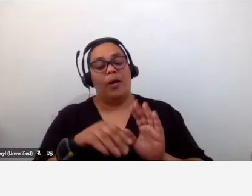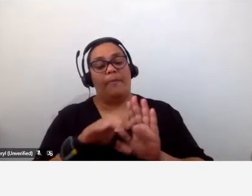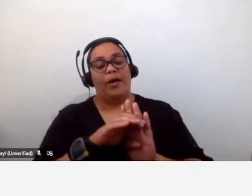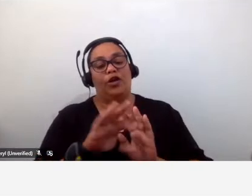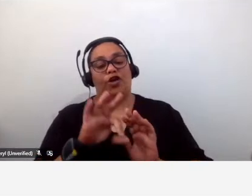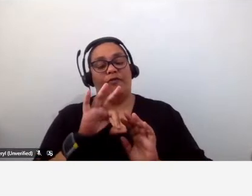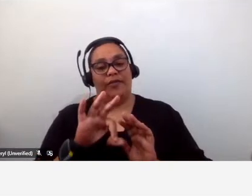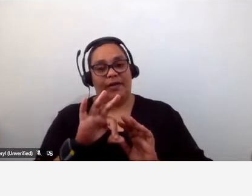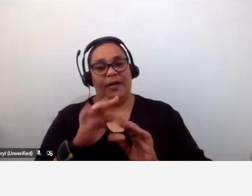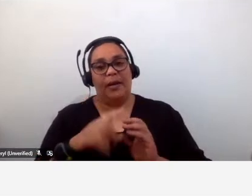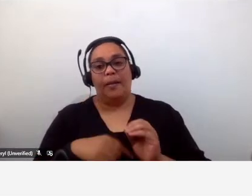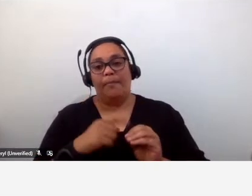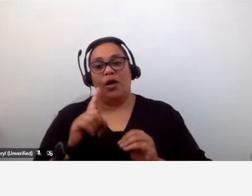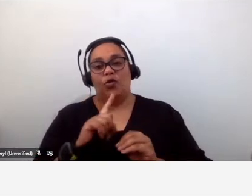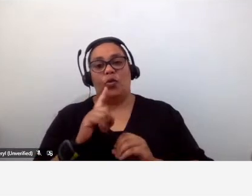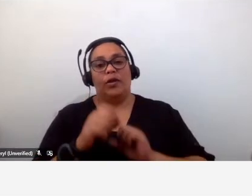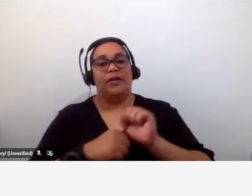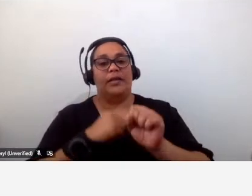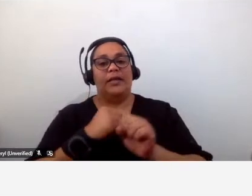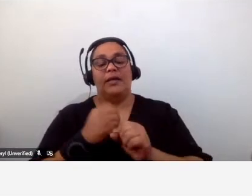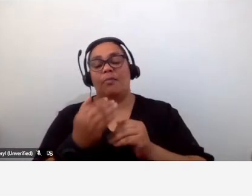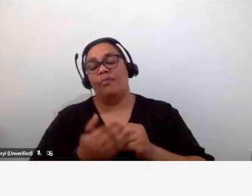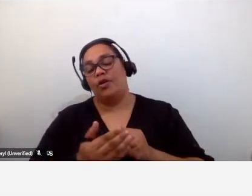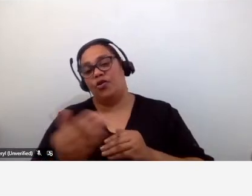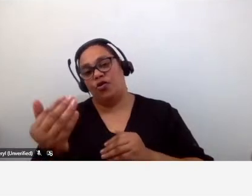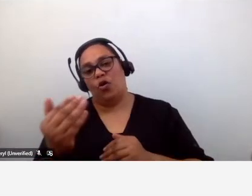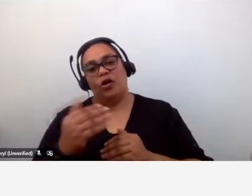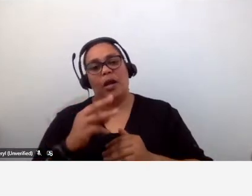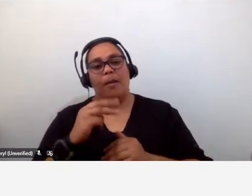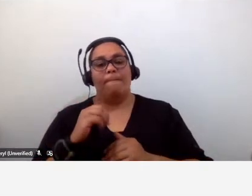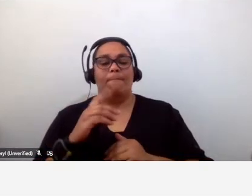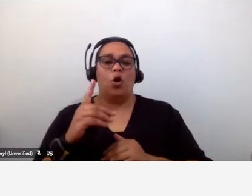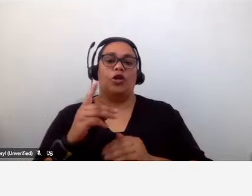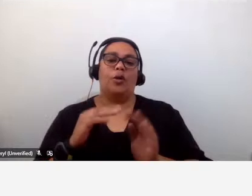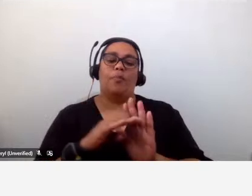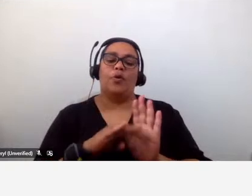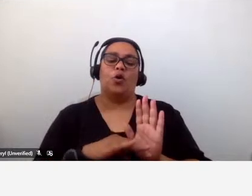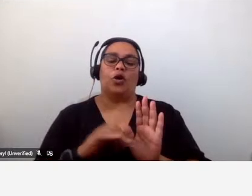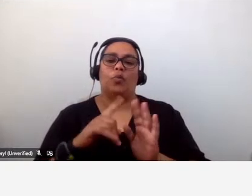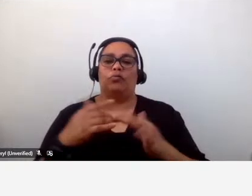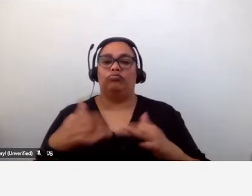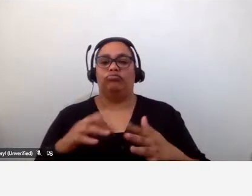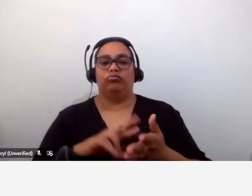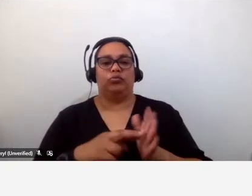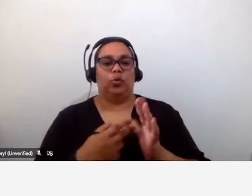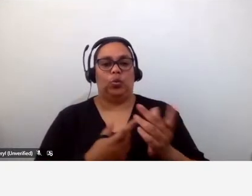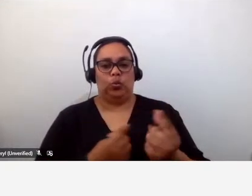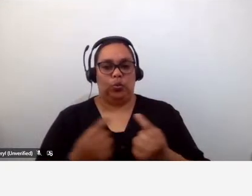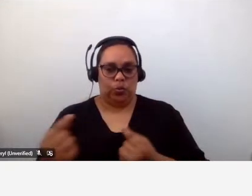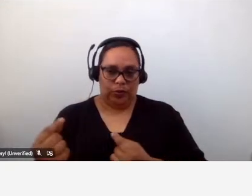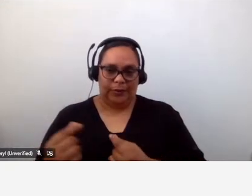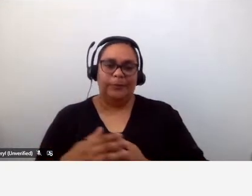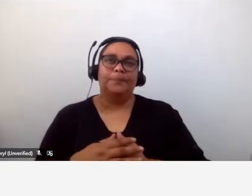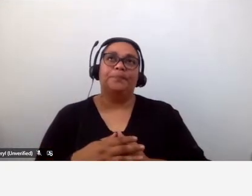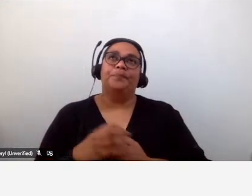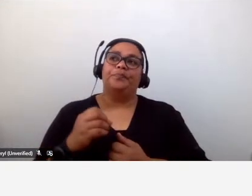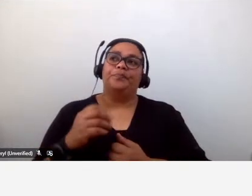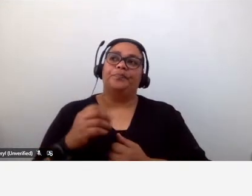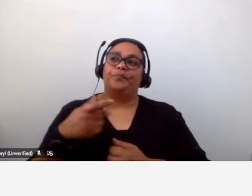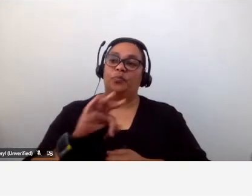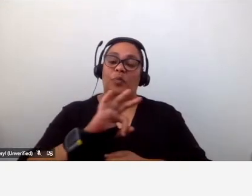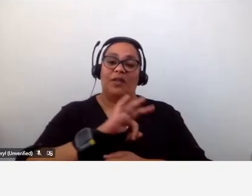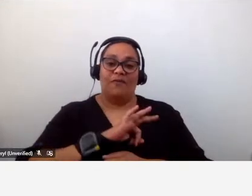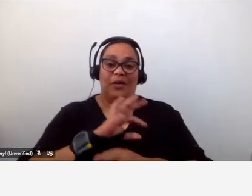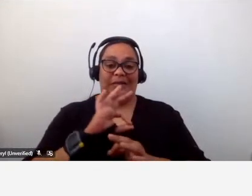3 about the year beyond and more programs that played a significant role. Chair, normally